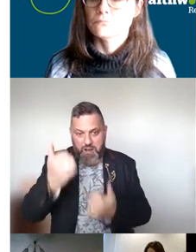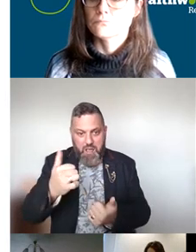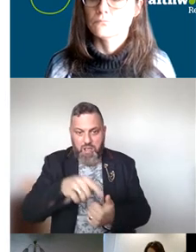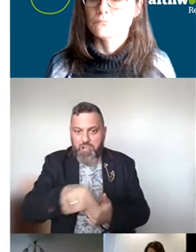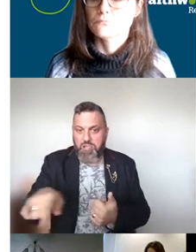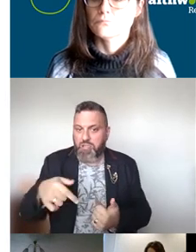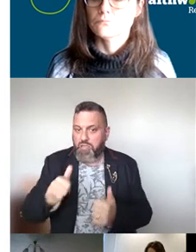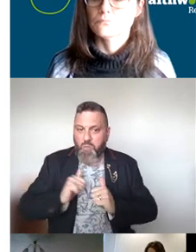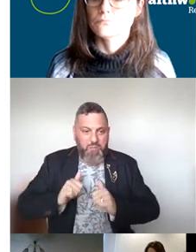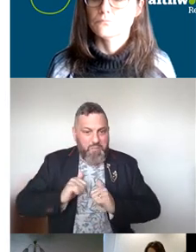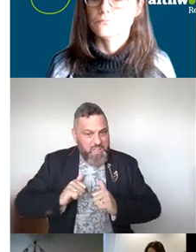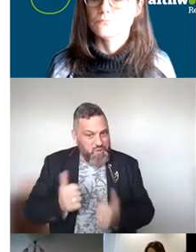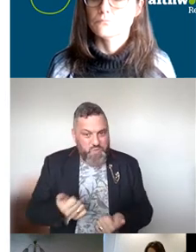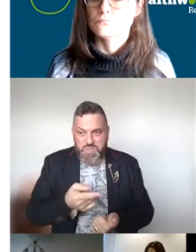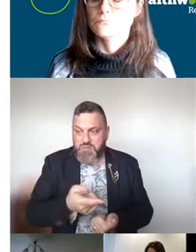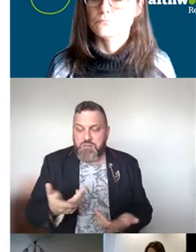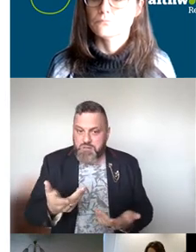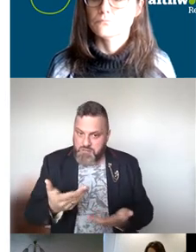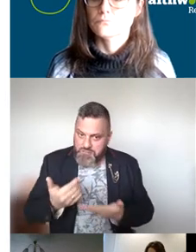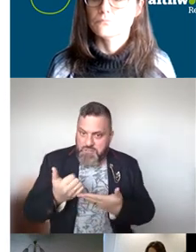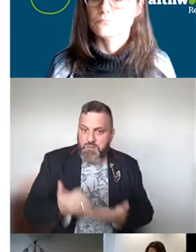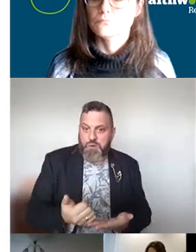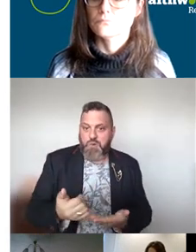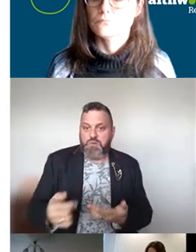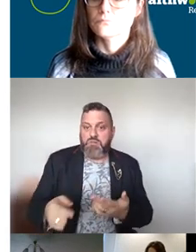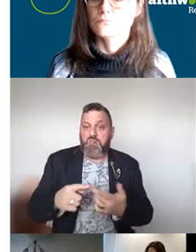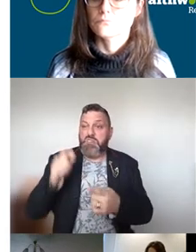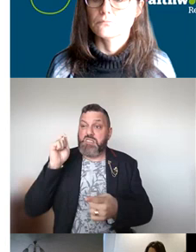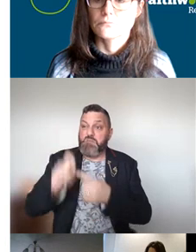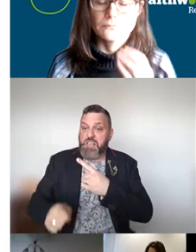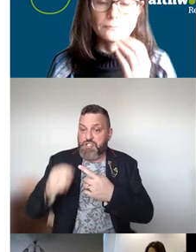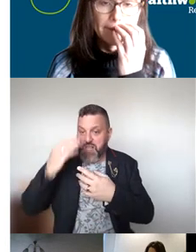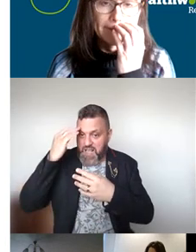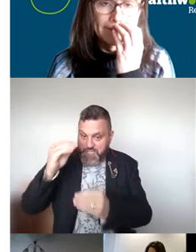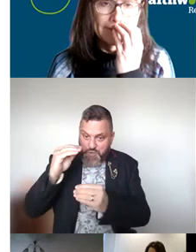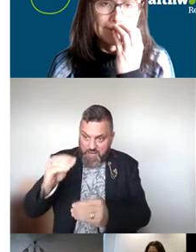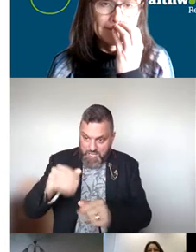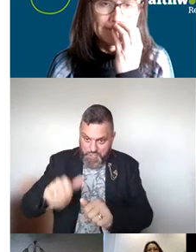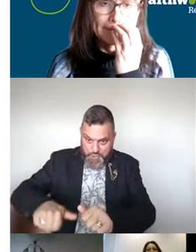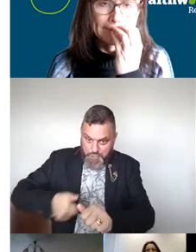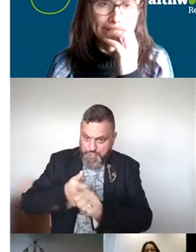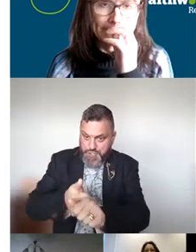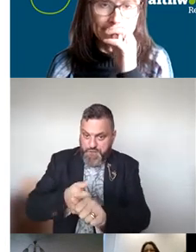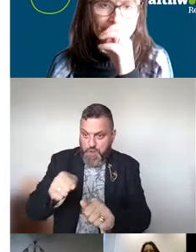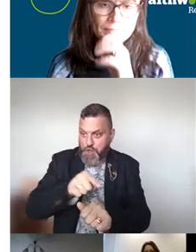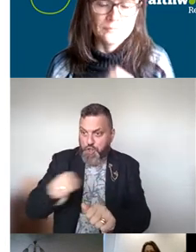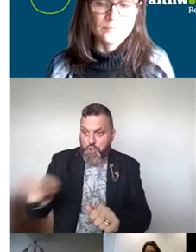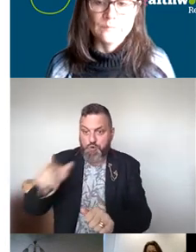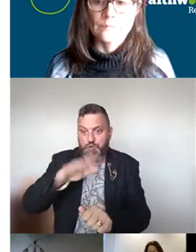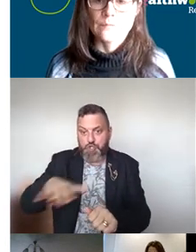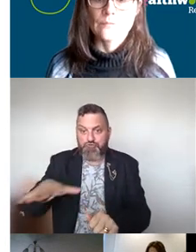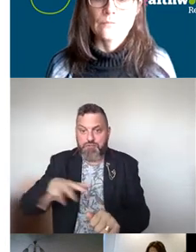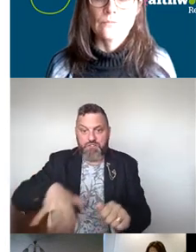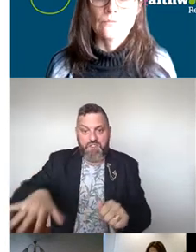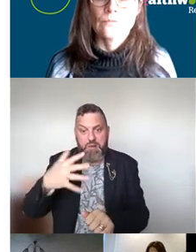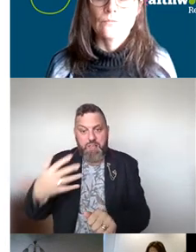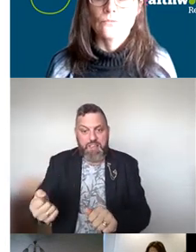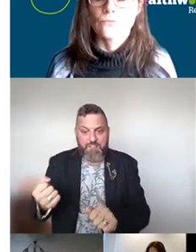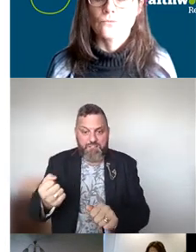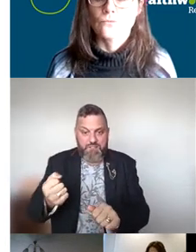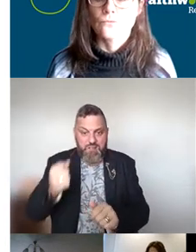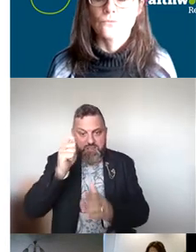well-being, some of the particular and specialist support that we provide for children and their families who